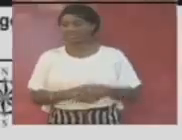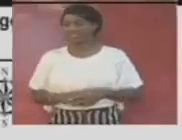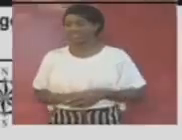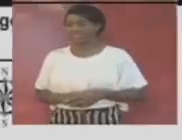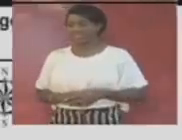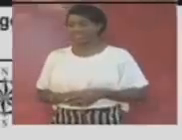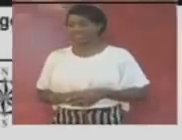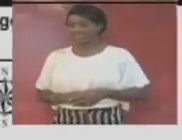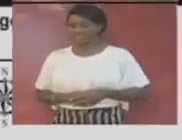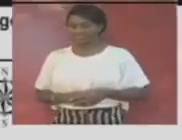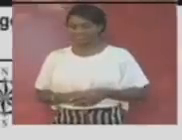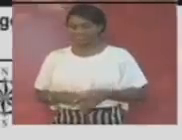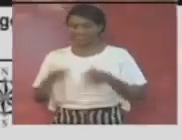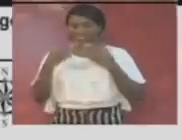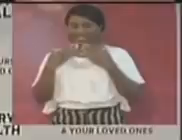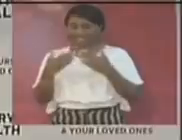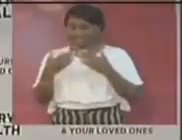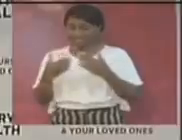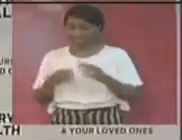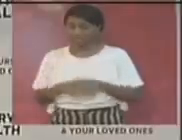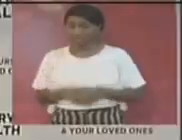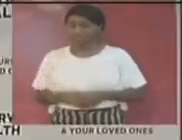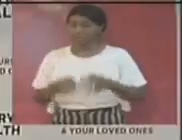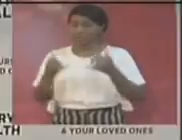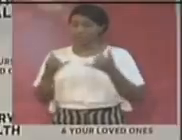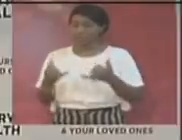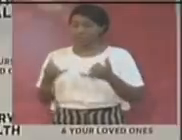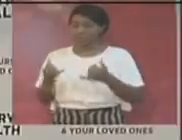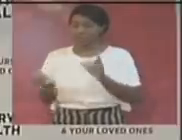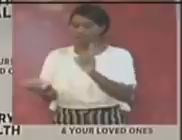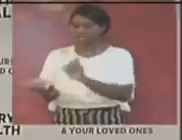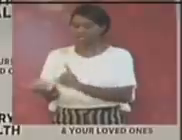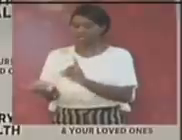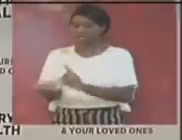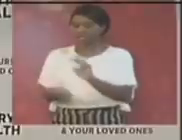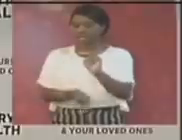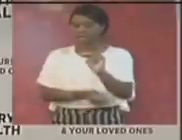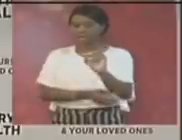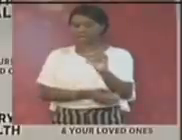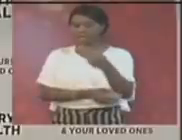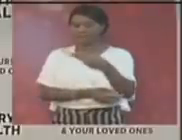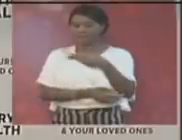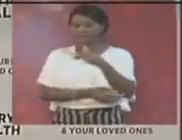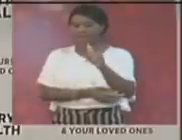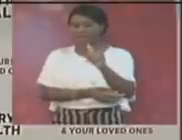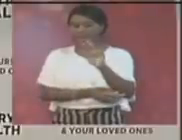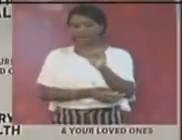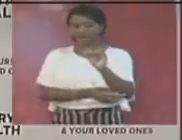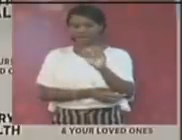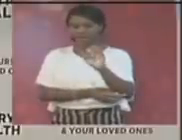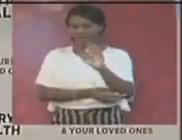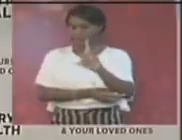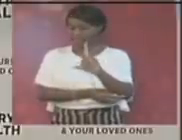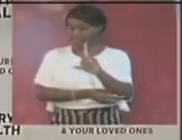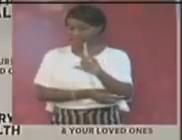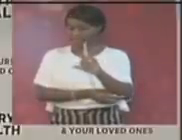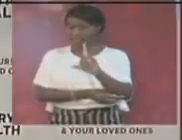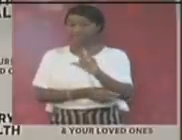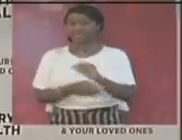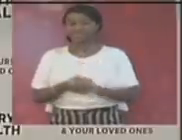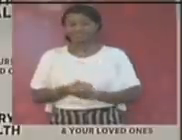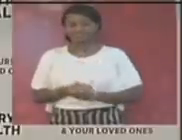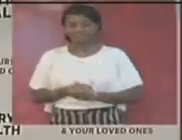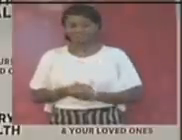you very much, Dr. Hines. We now go to Dr. Mohammed to provide us some insight into the phenomenon we